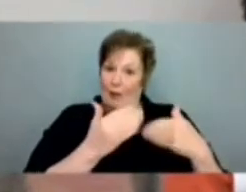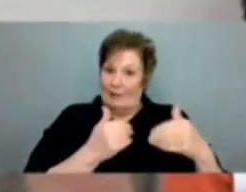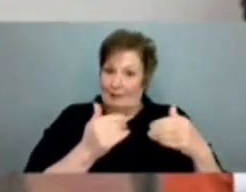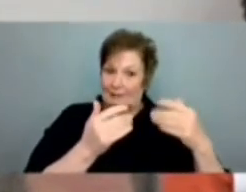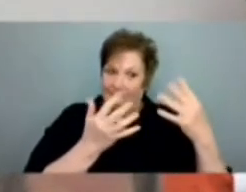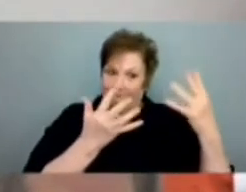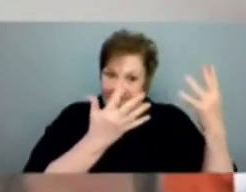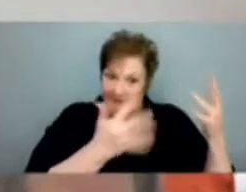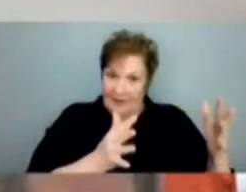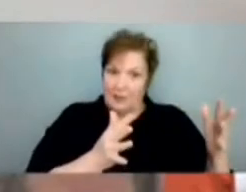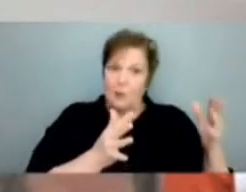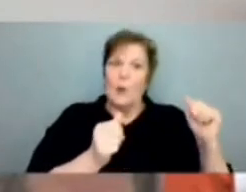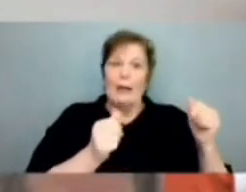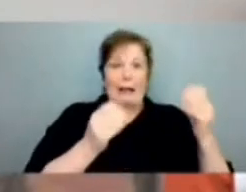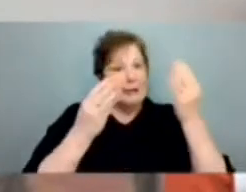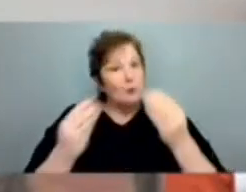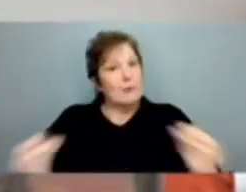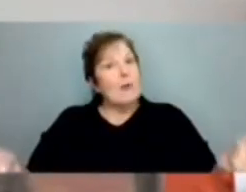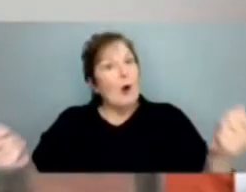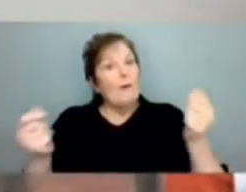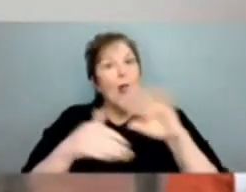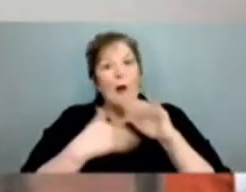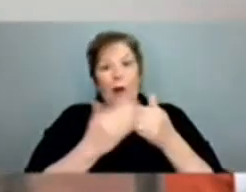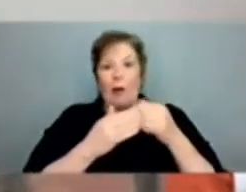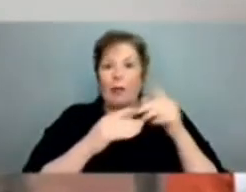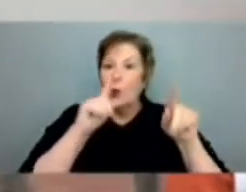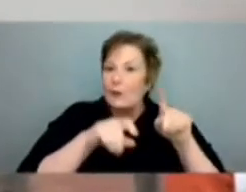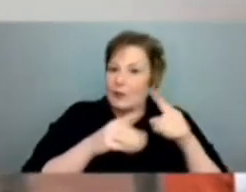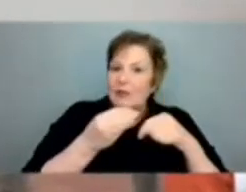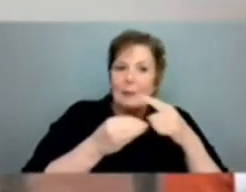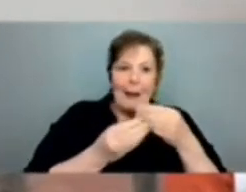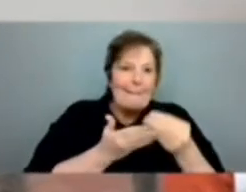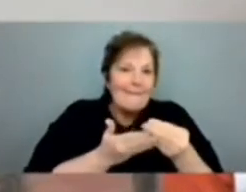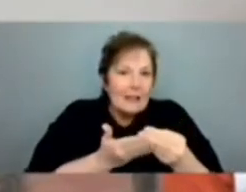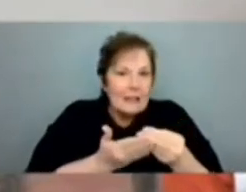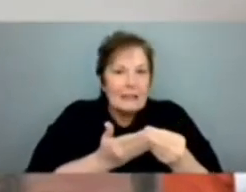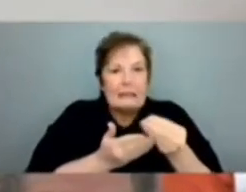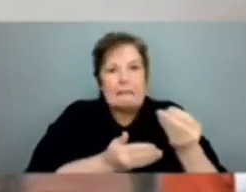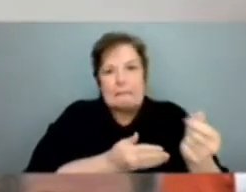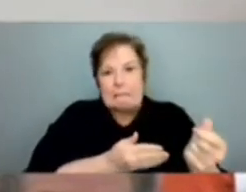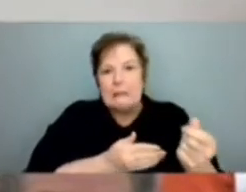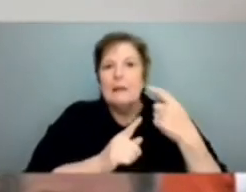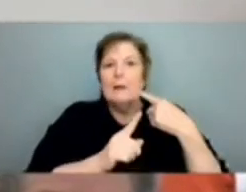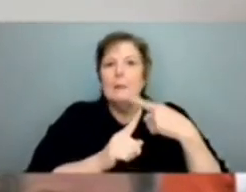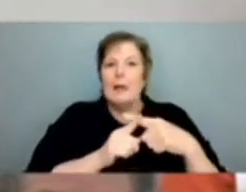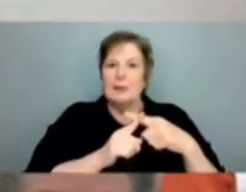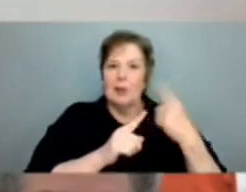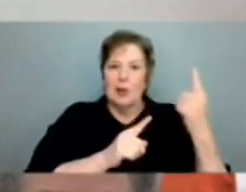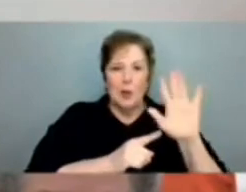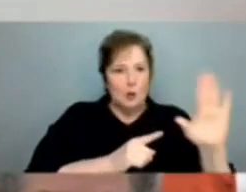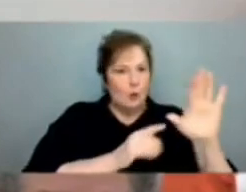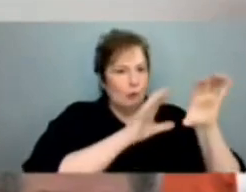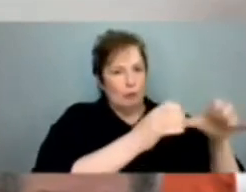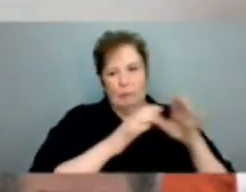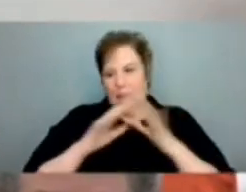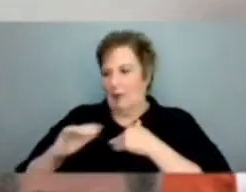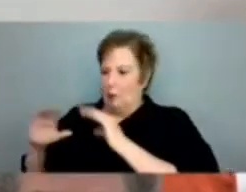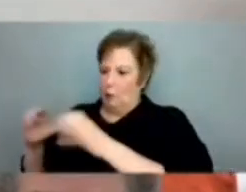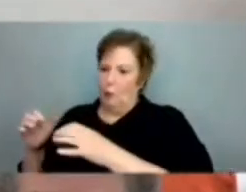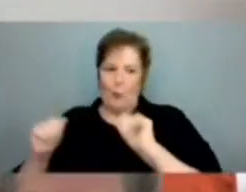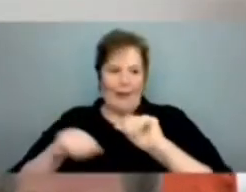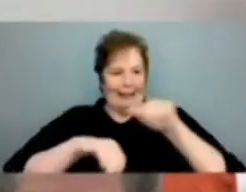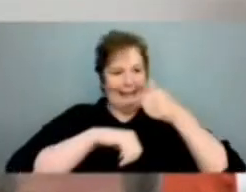have resolved the questions about funding, but that our two bodies will establish a framework for working